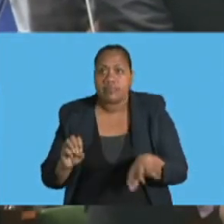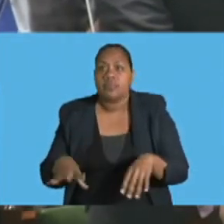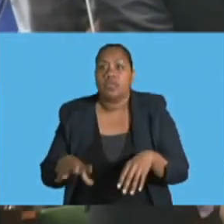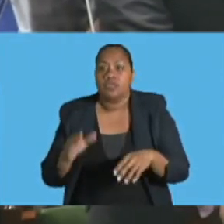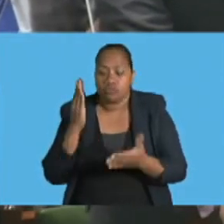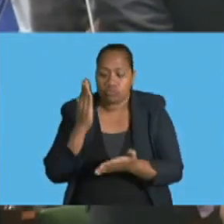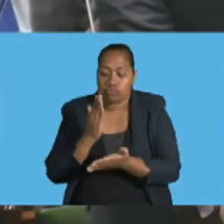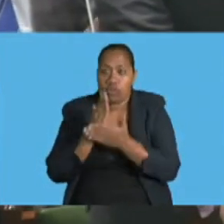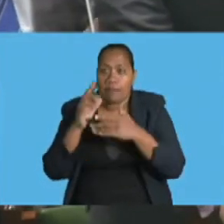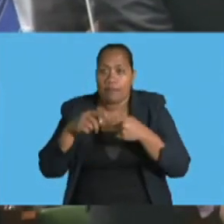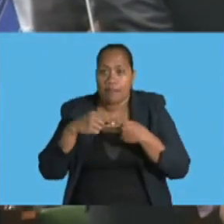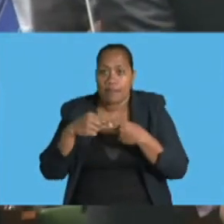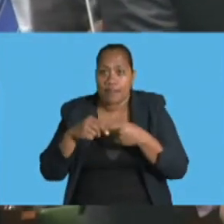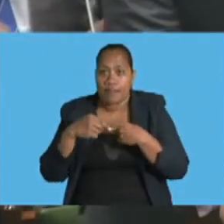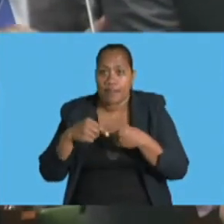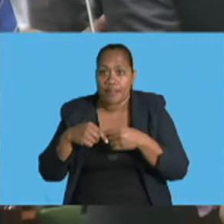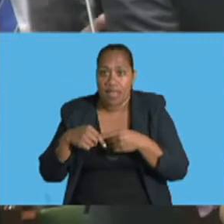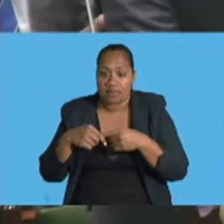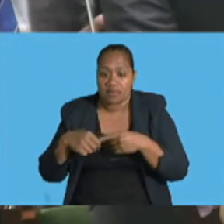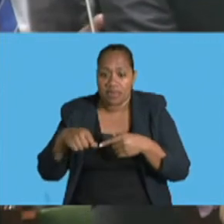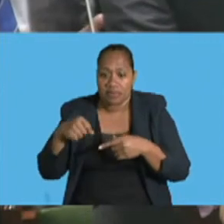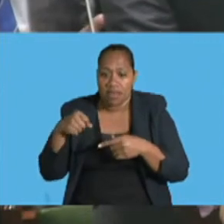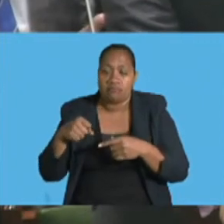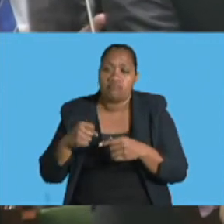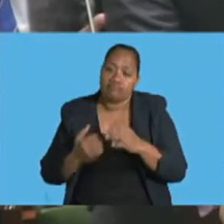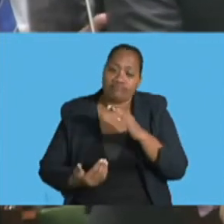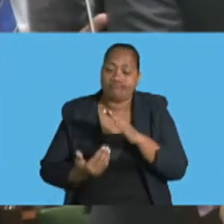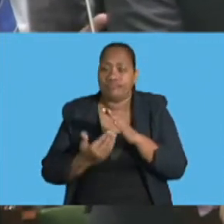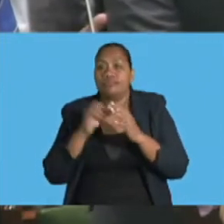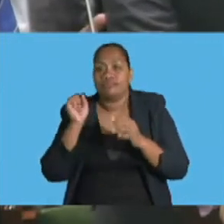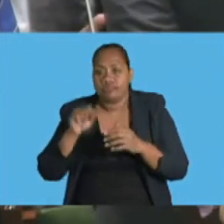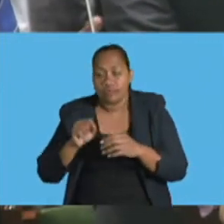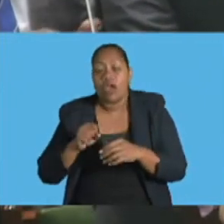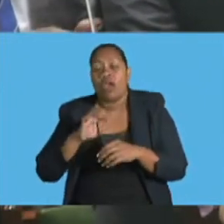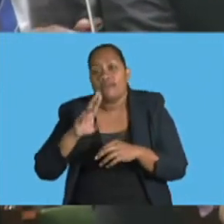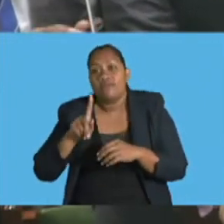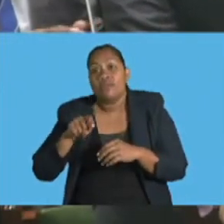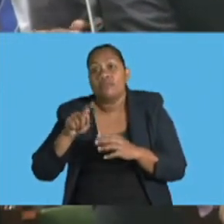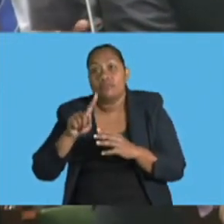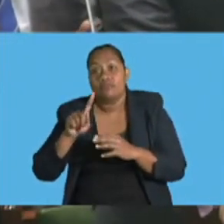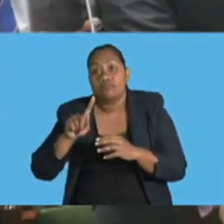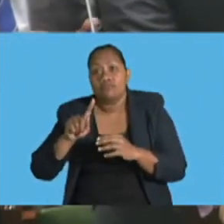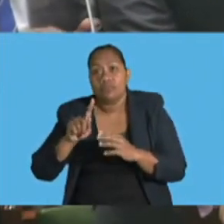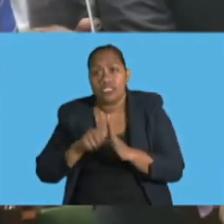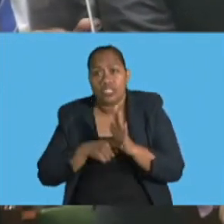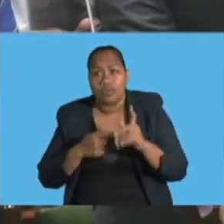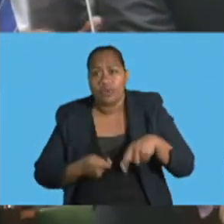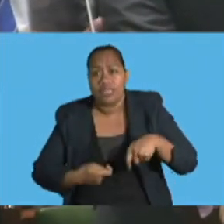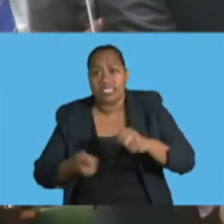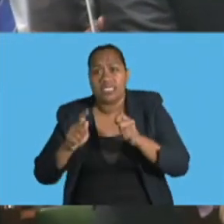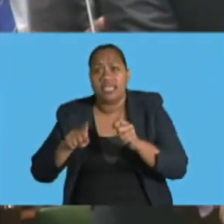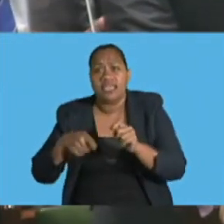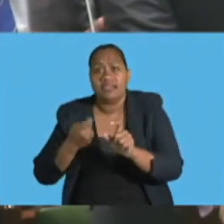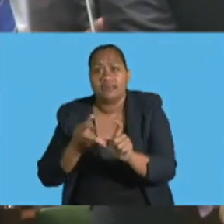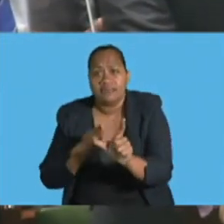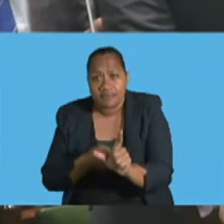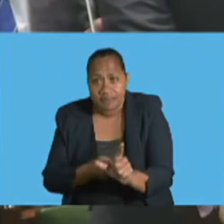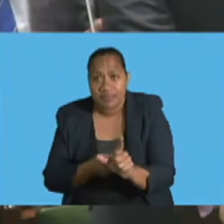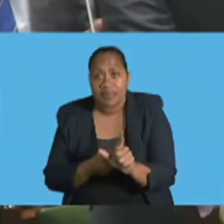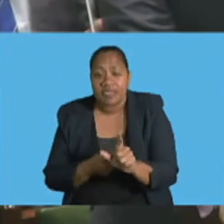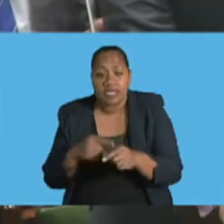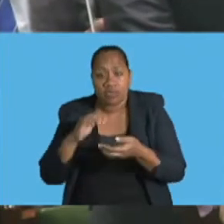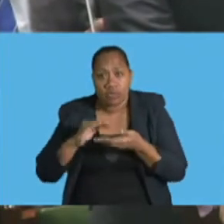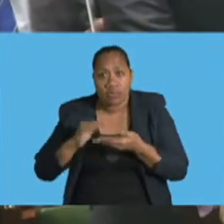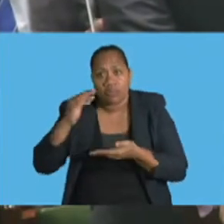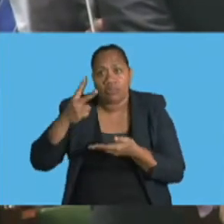bags, including those with and without handles, from 1 January next year, an increase in the plastic levy from 20 cents to 50